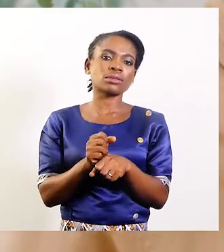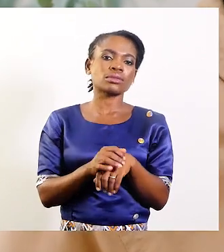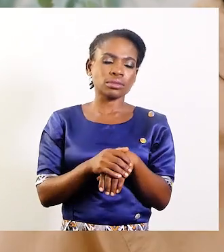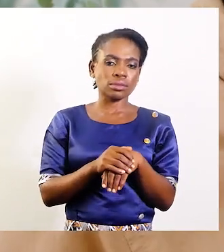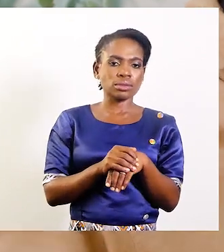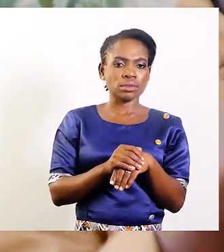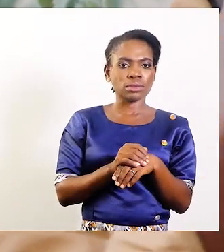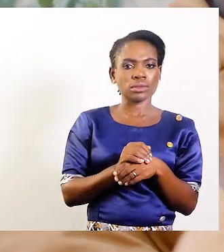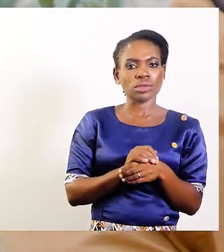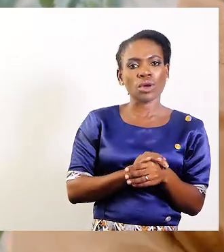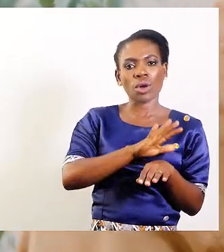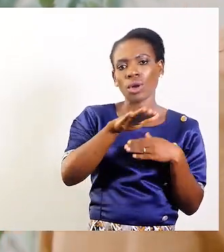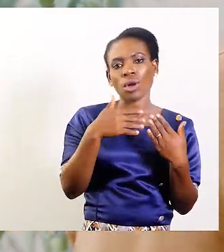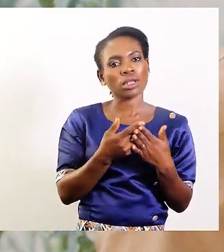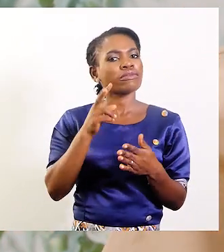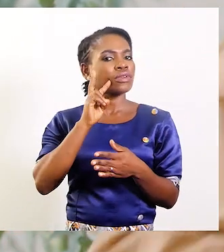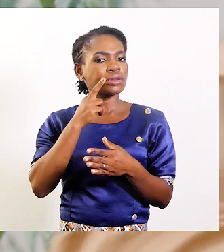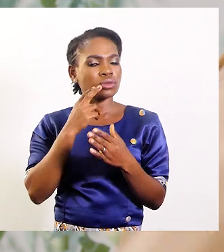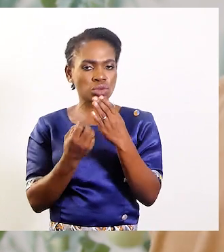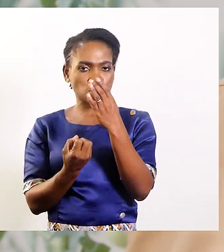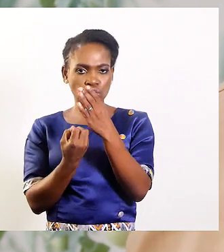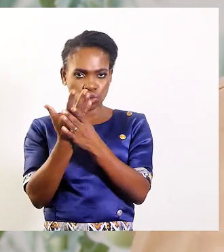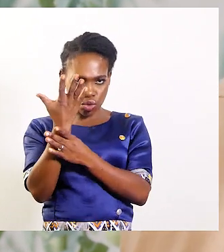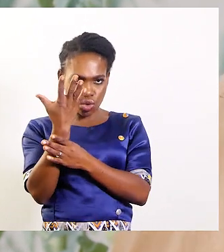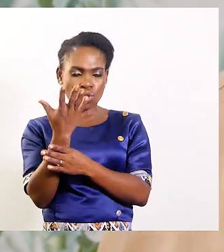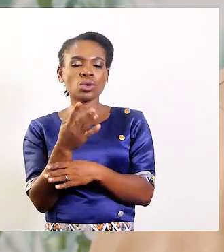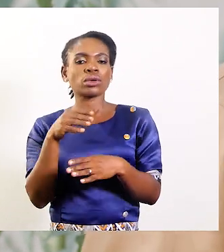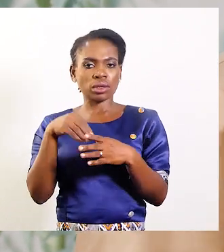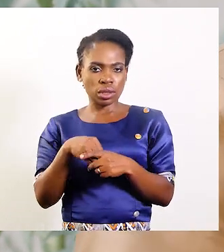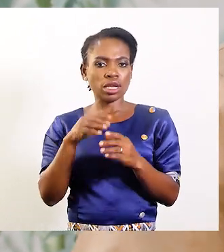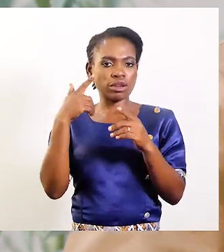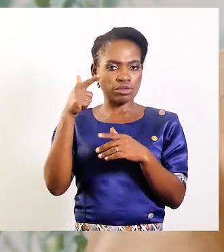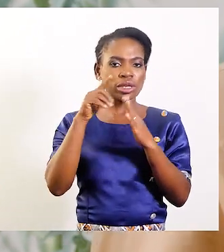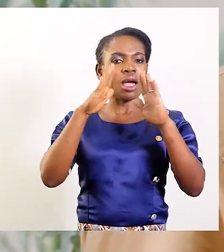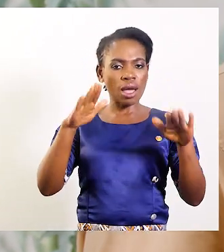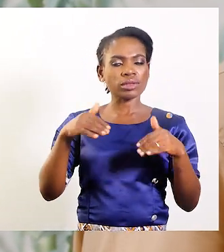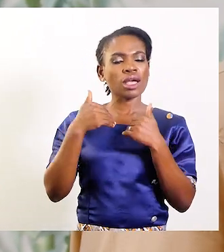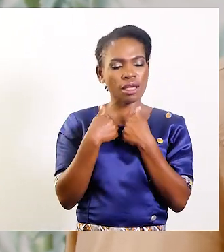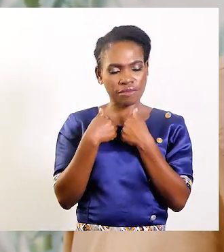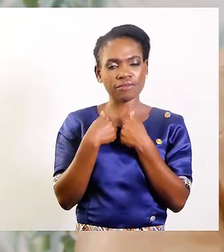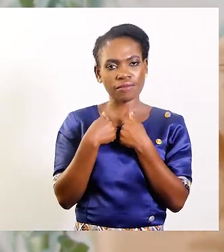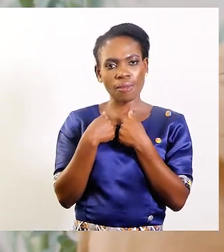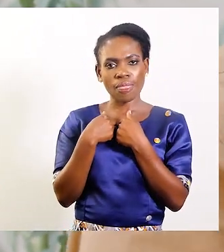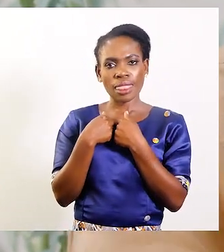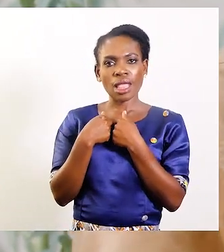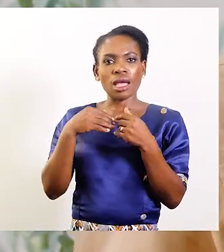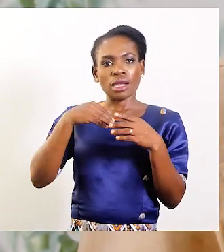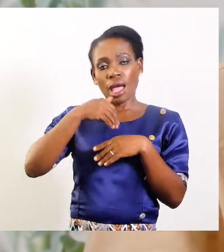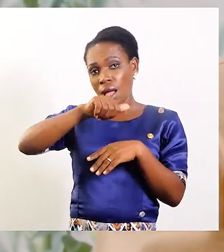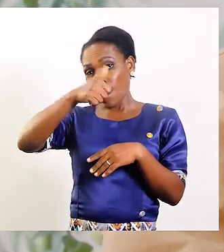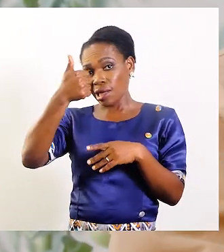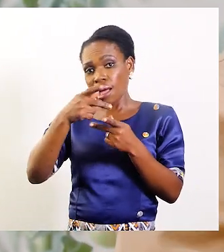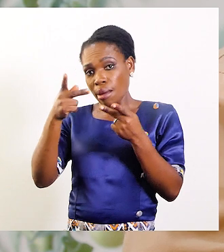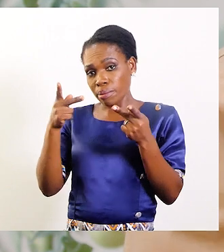the greenhouse. Oh. In Dowenya, which is our largest of all the clusters, we have a shade net. It's like the greenhouse by a shade